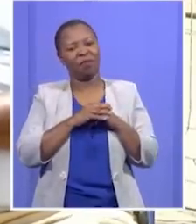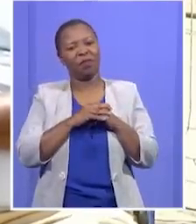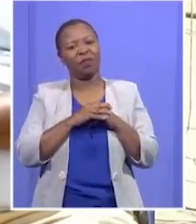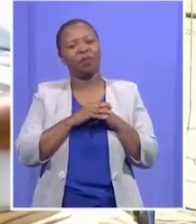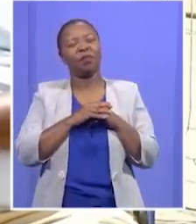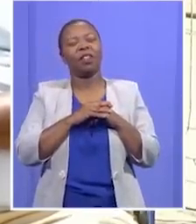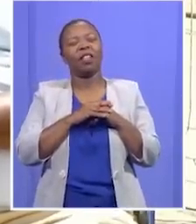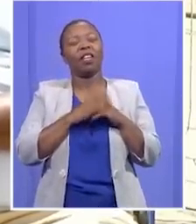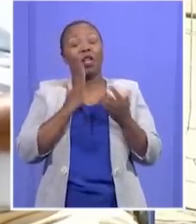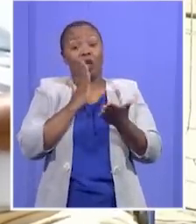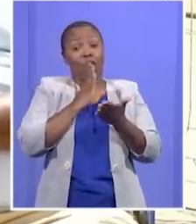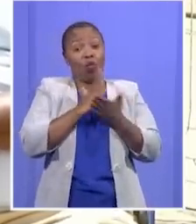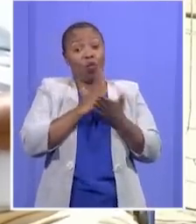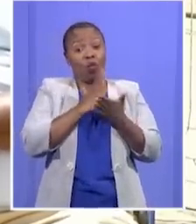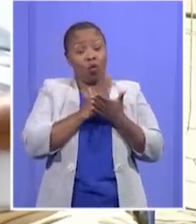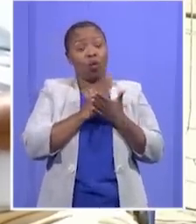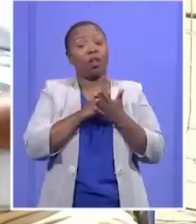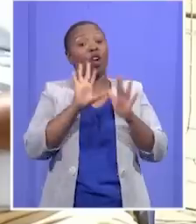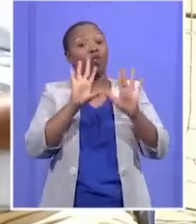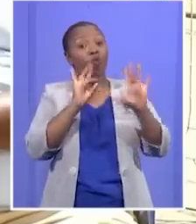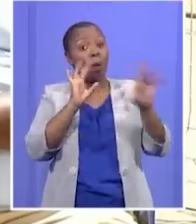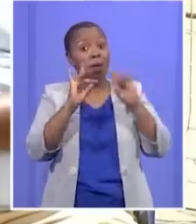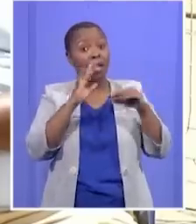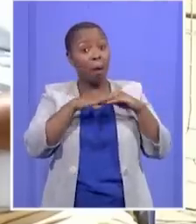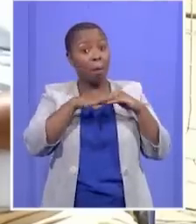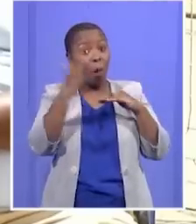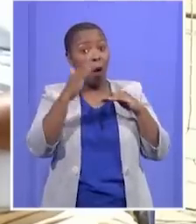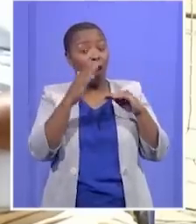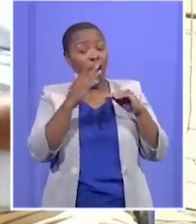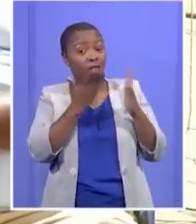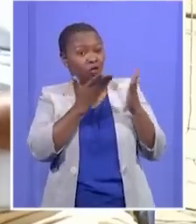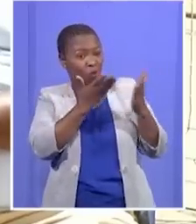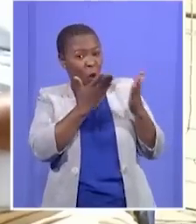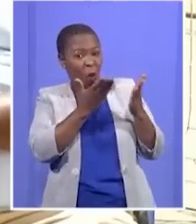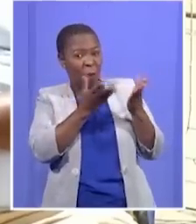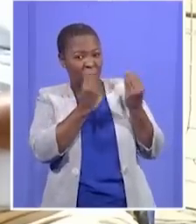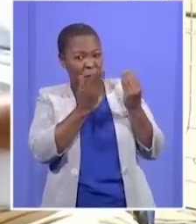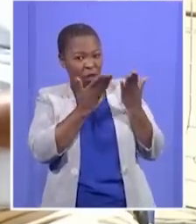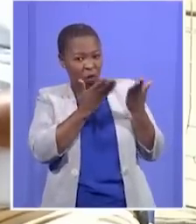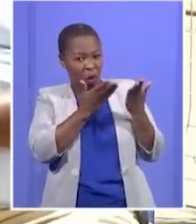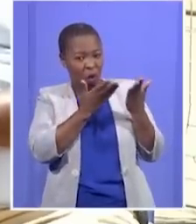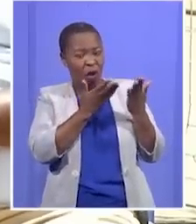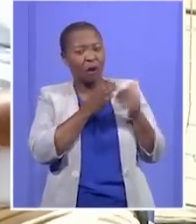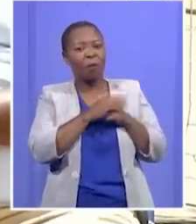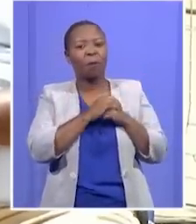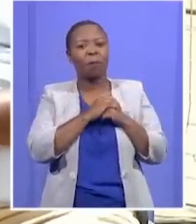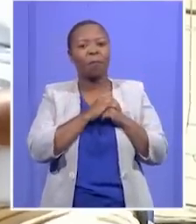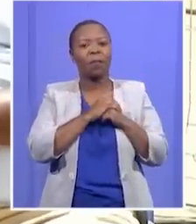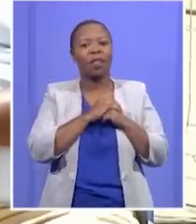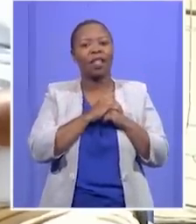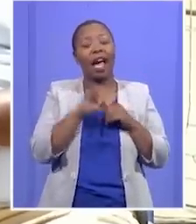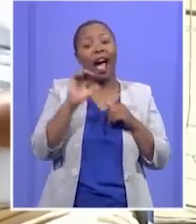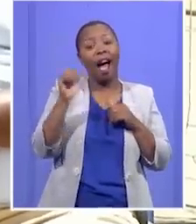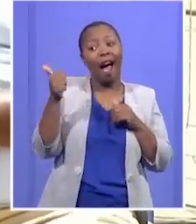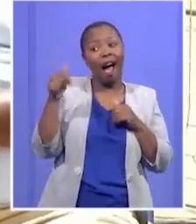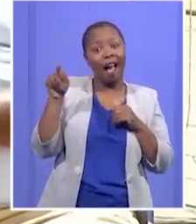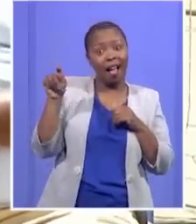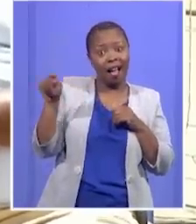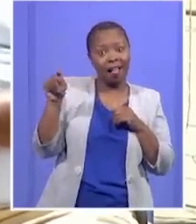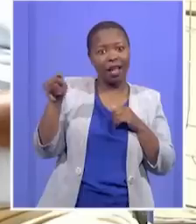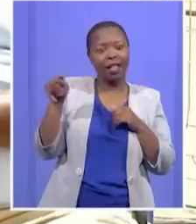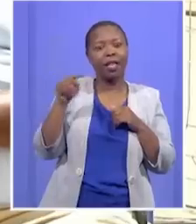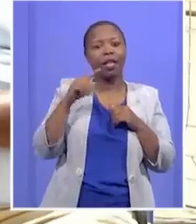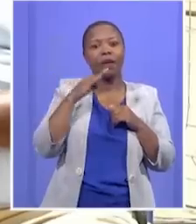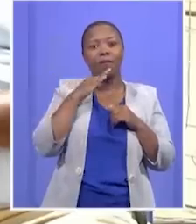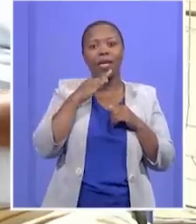more nominations at the level that he did also galvanizes the other side to say, you know, we